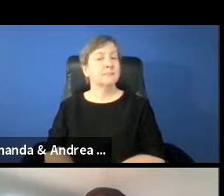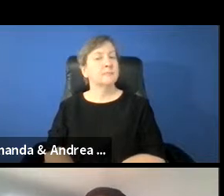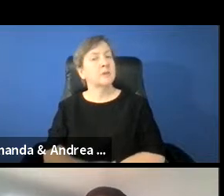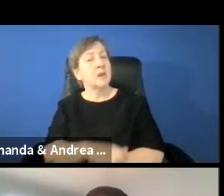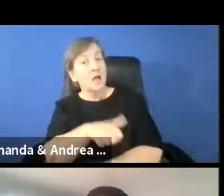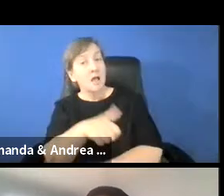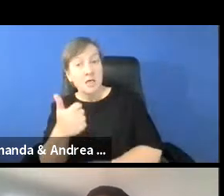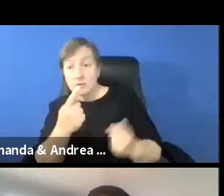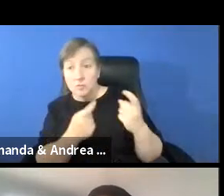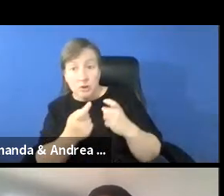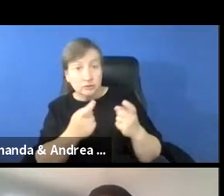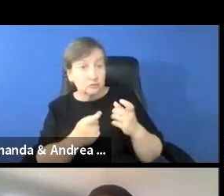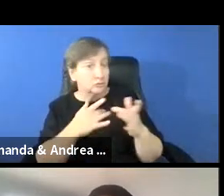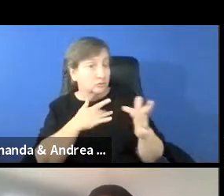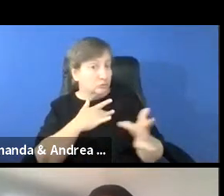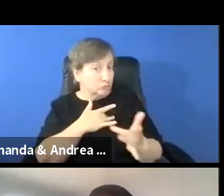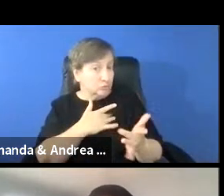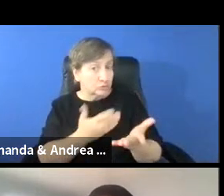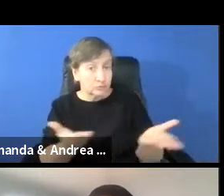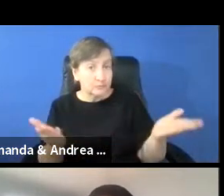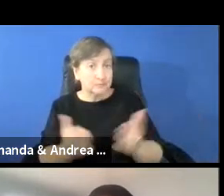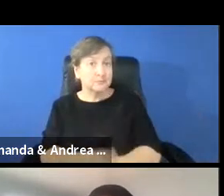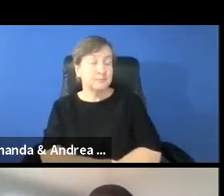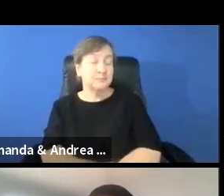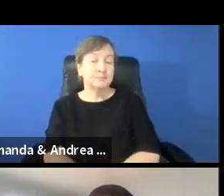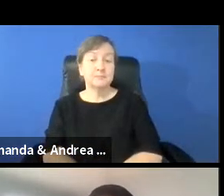Other questions or concerns?